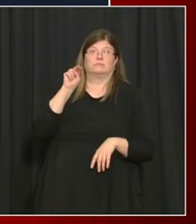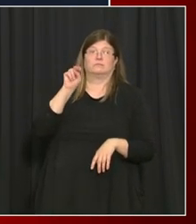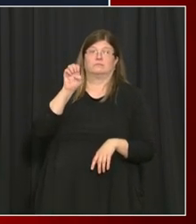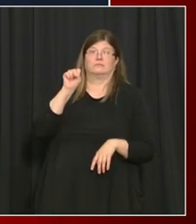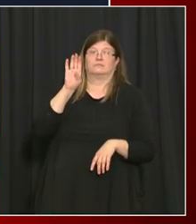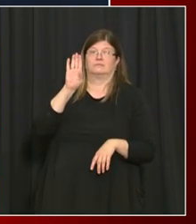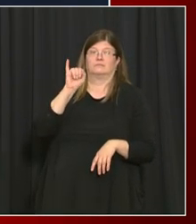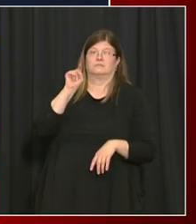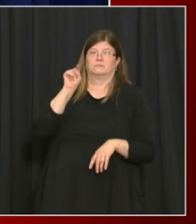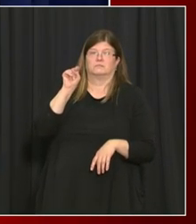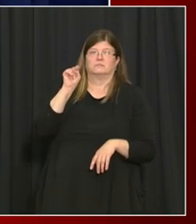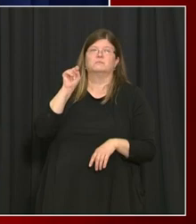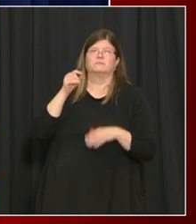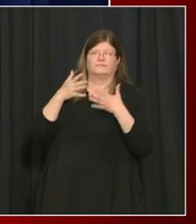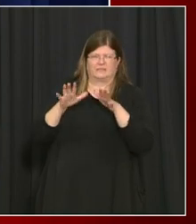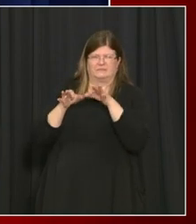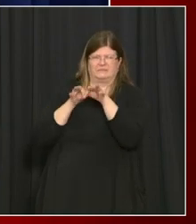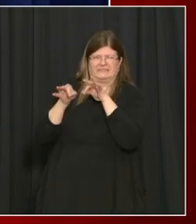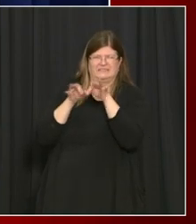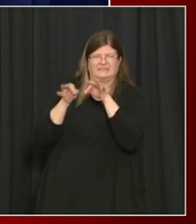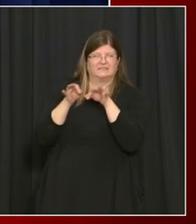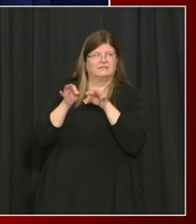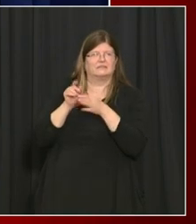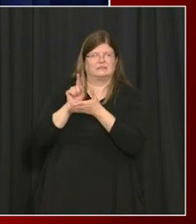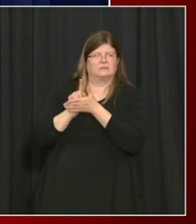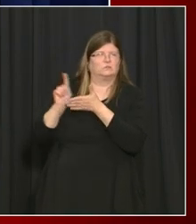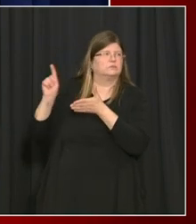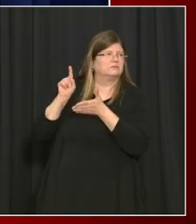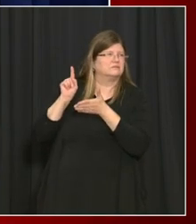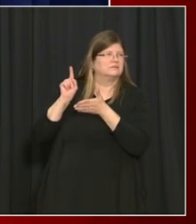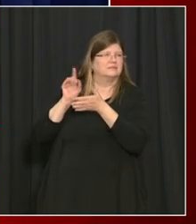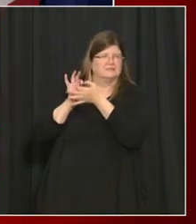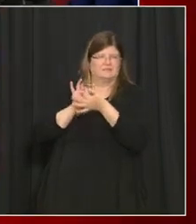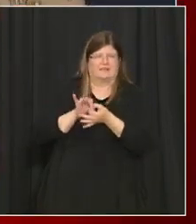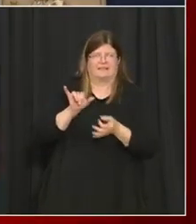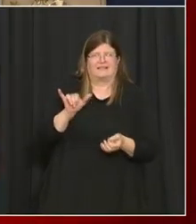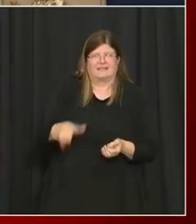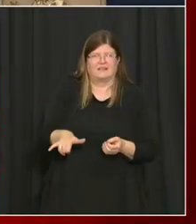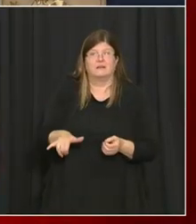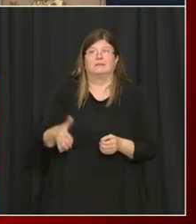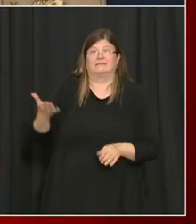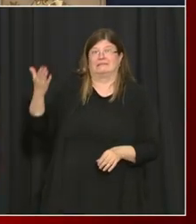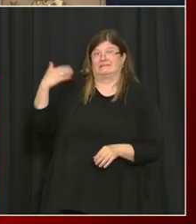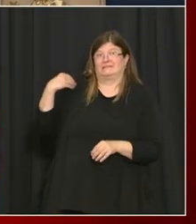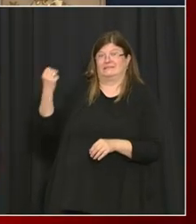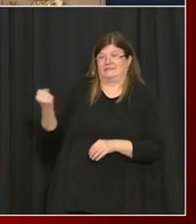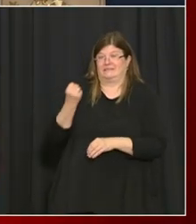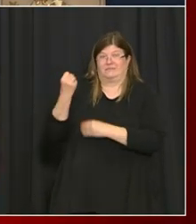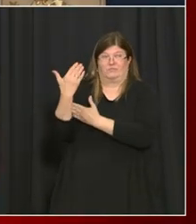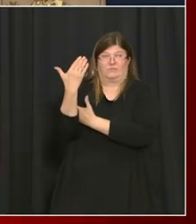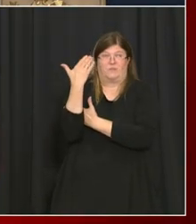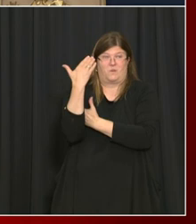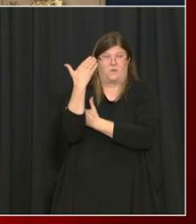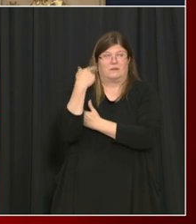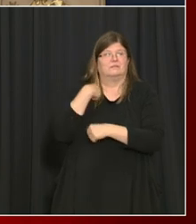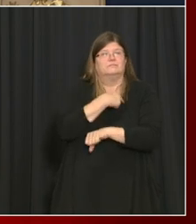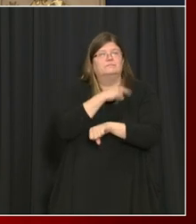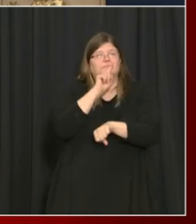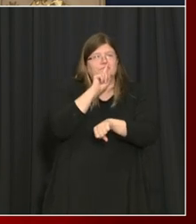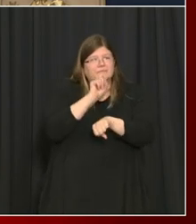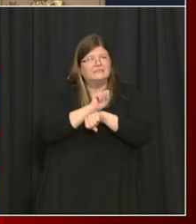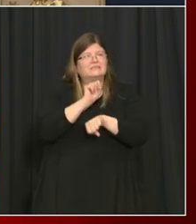this over the weekend. And on Saturday morning, we actually reported